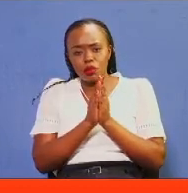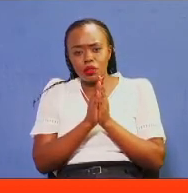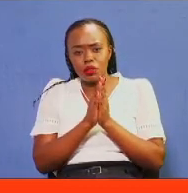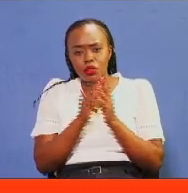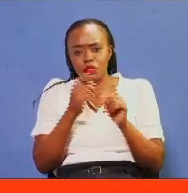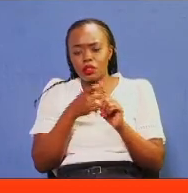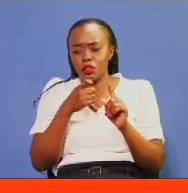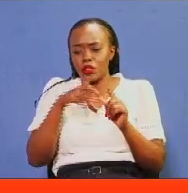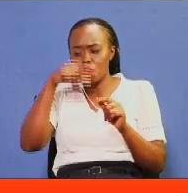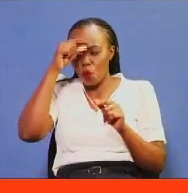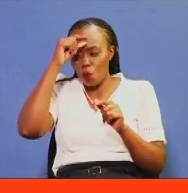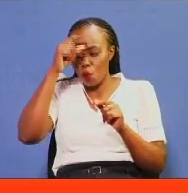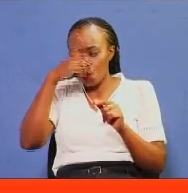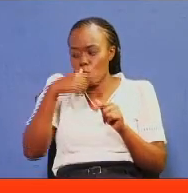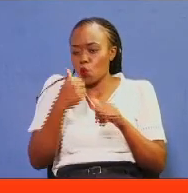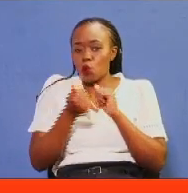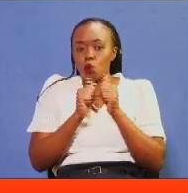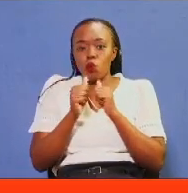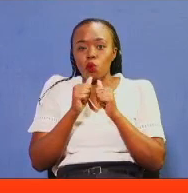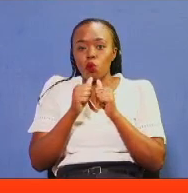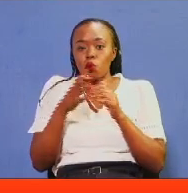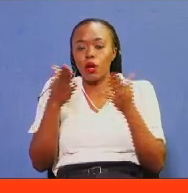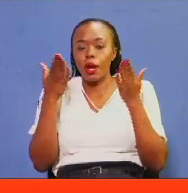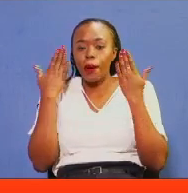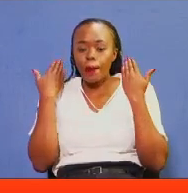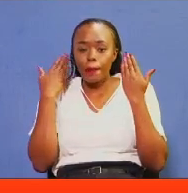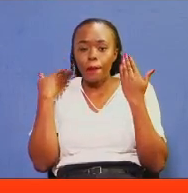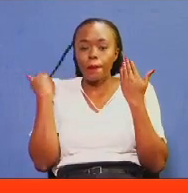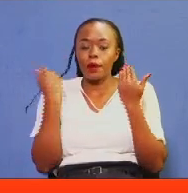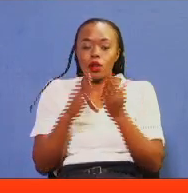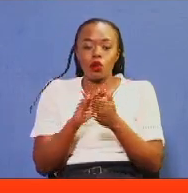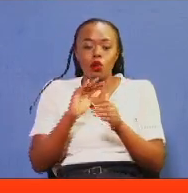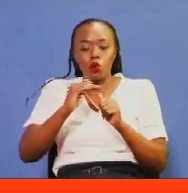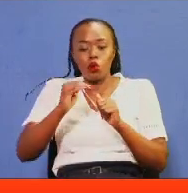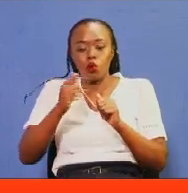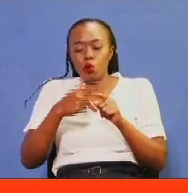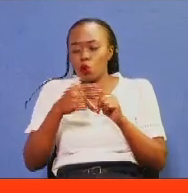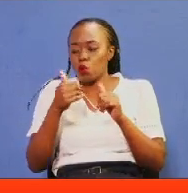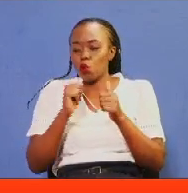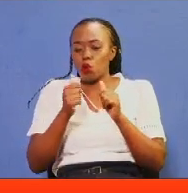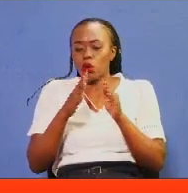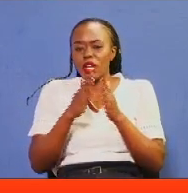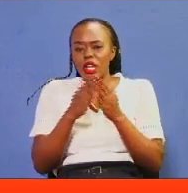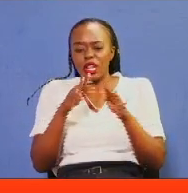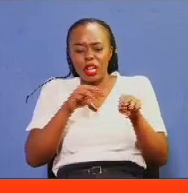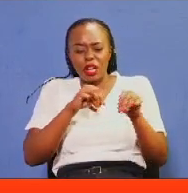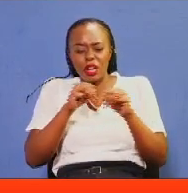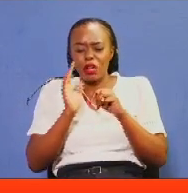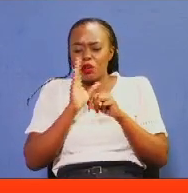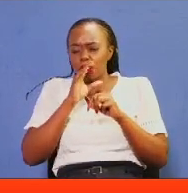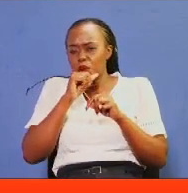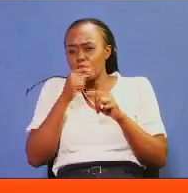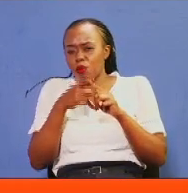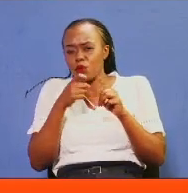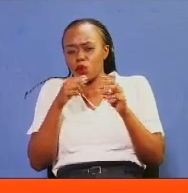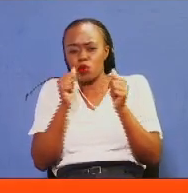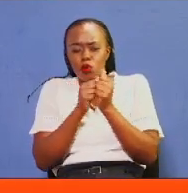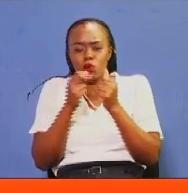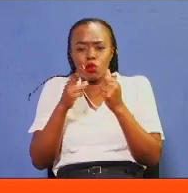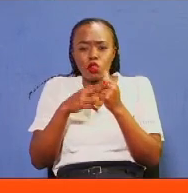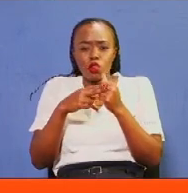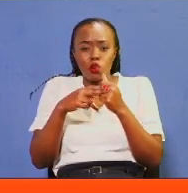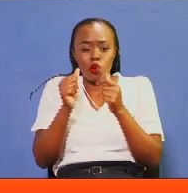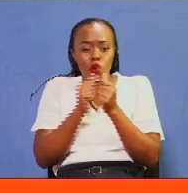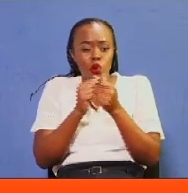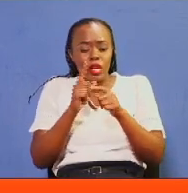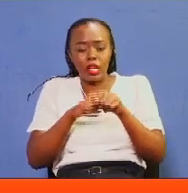governor aspirant Meru County and security analyst Mwenda Mbijiwe has gone missing since the 12th of June, that is Saturday,